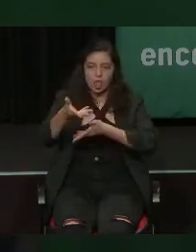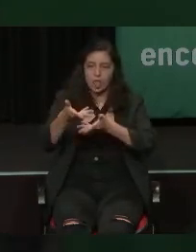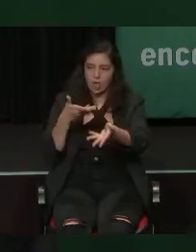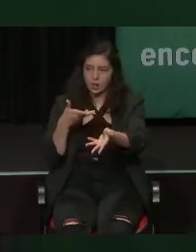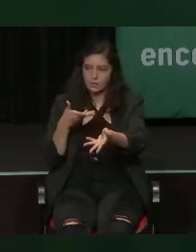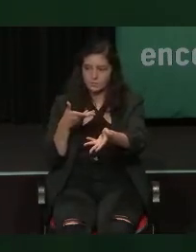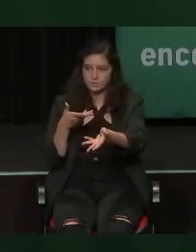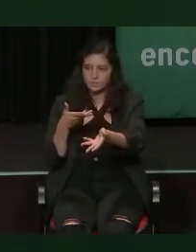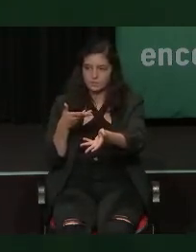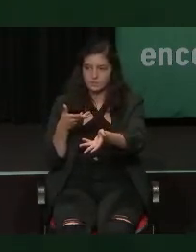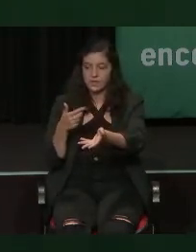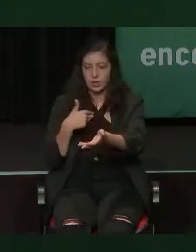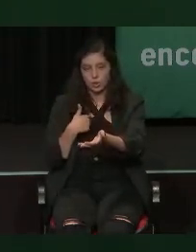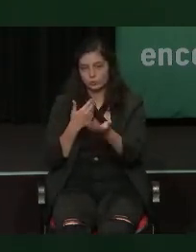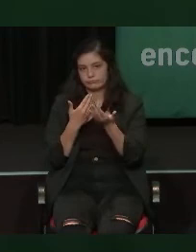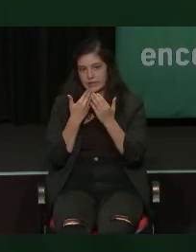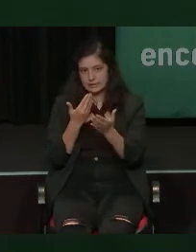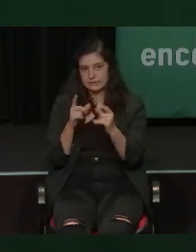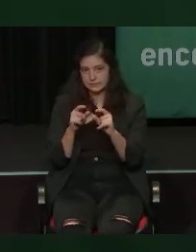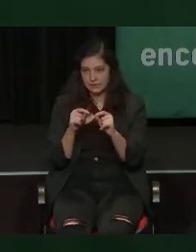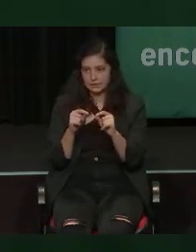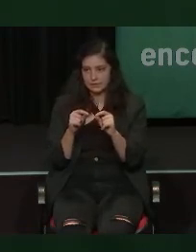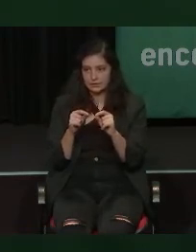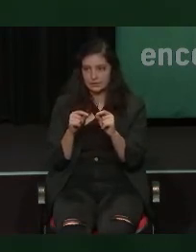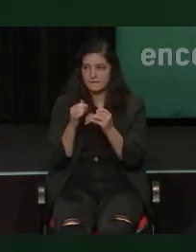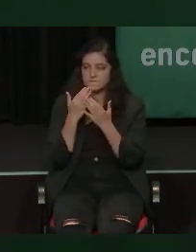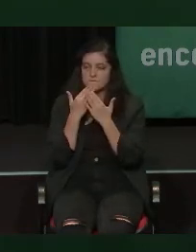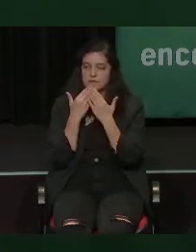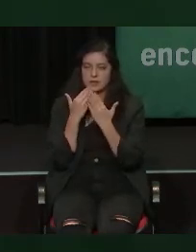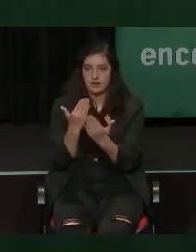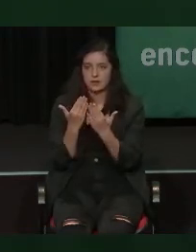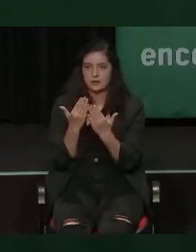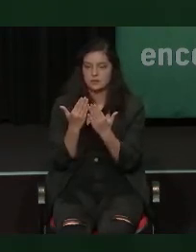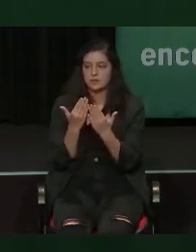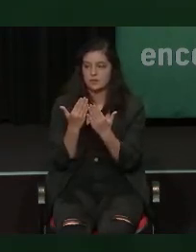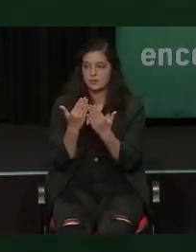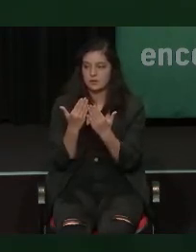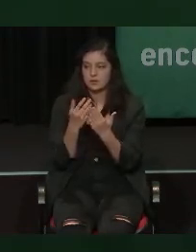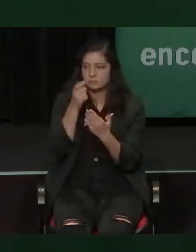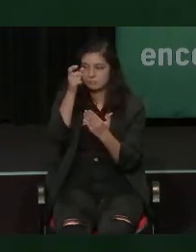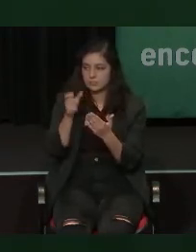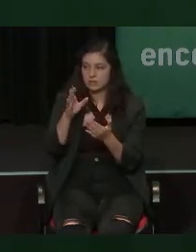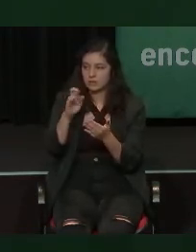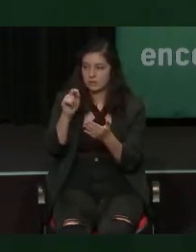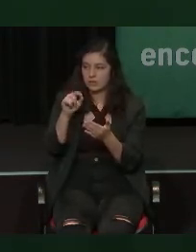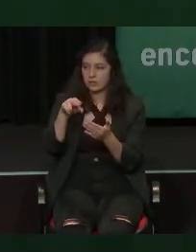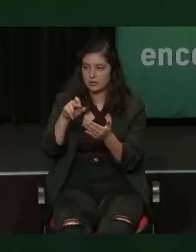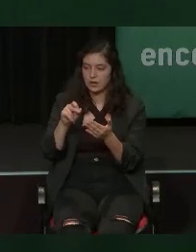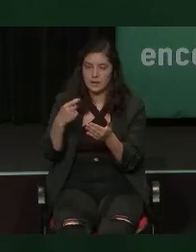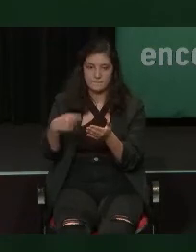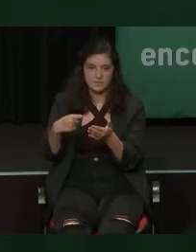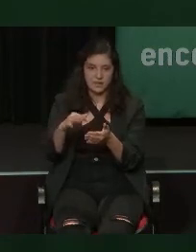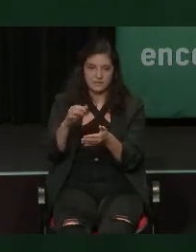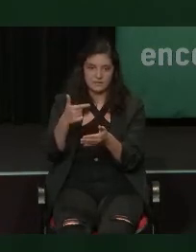We would like also to express our gratitude to Ms. Helena, the